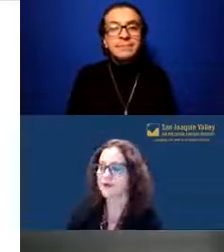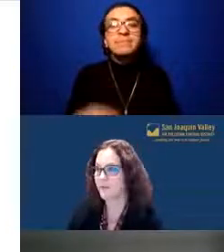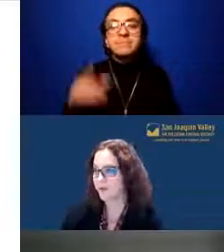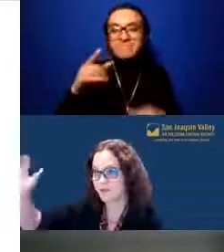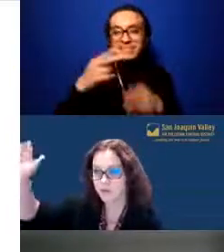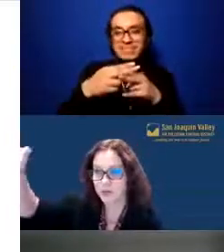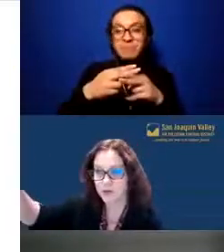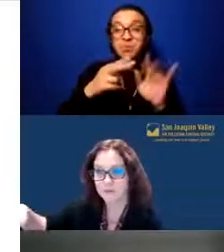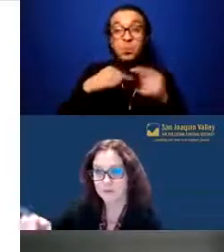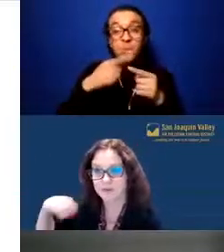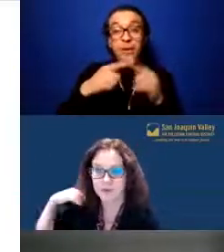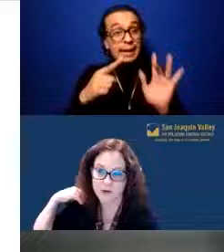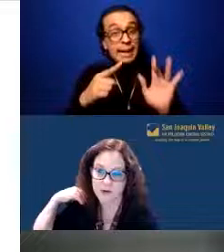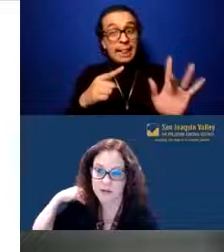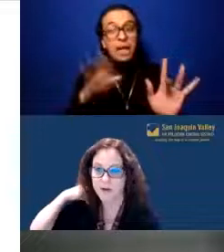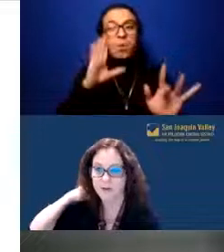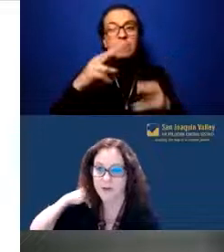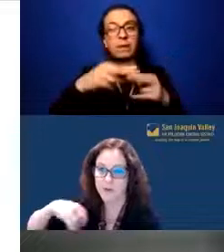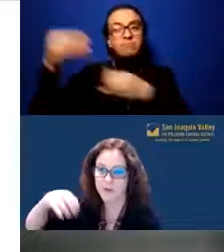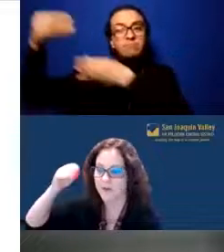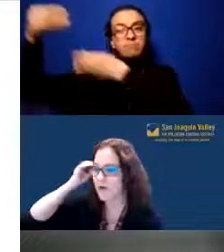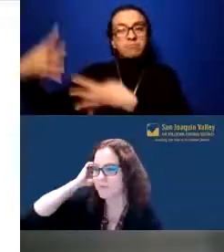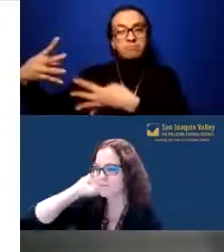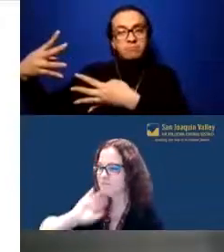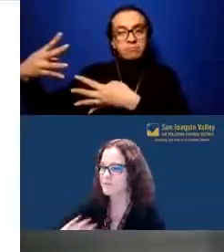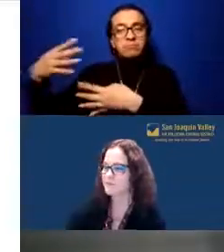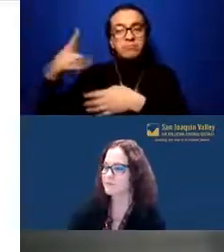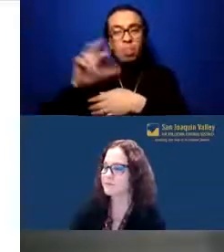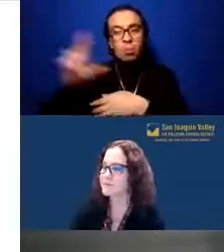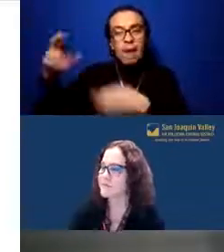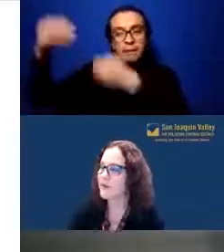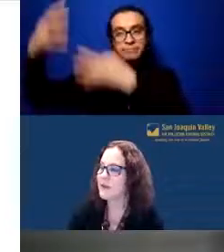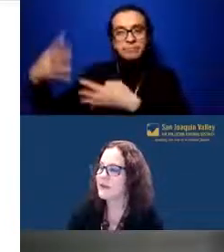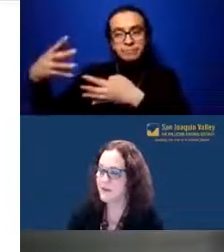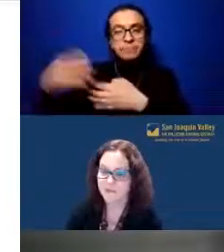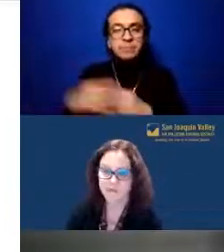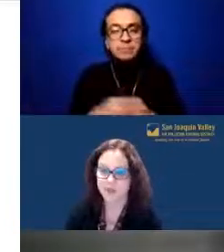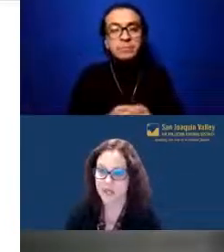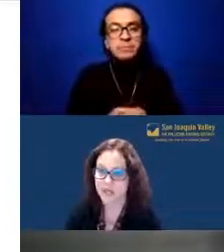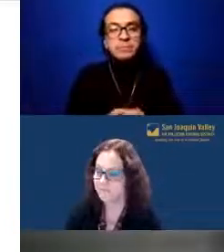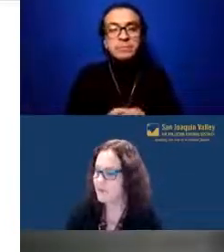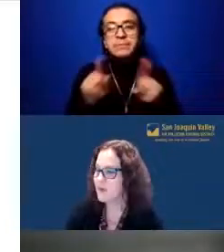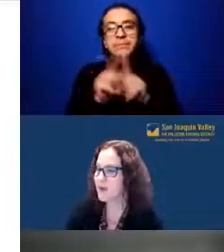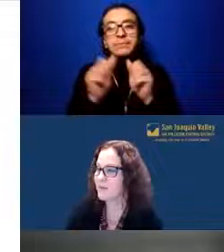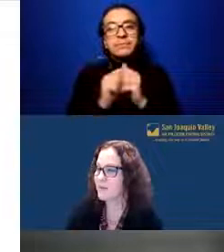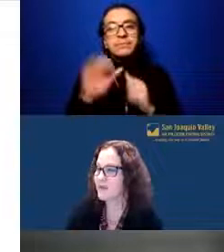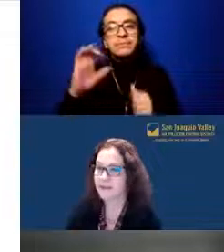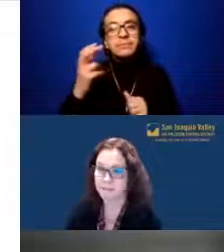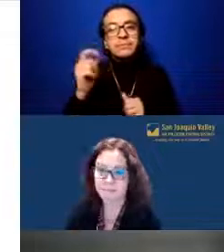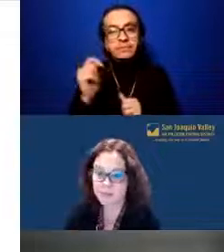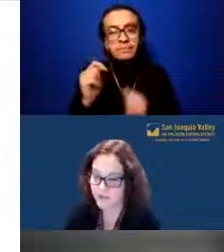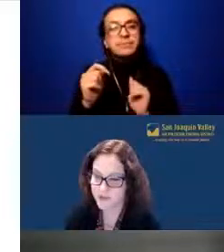the participant list will show up and you'll see your name and all the other people in the call. Same for the chat.